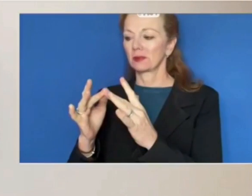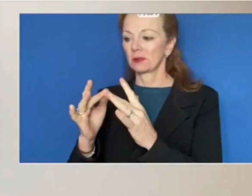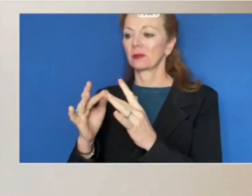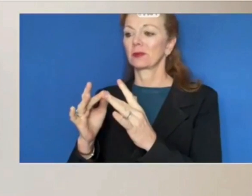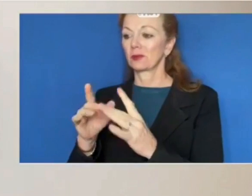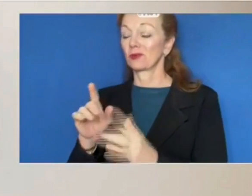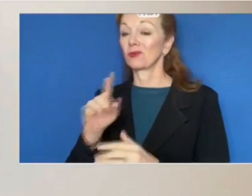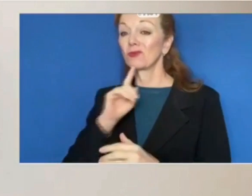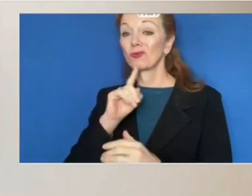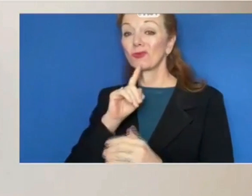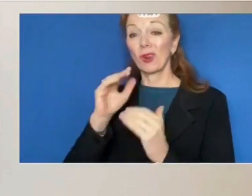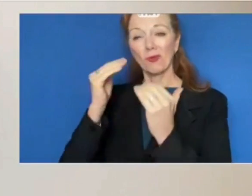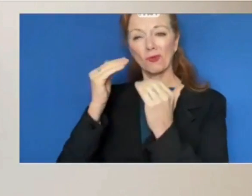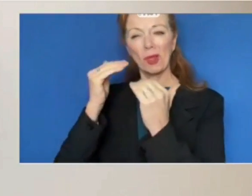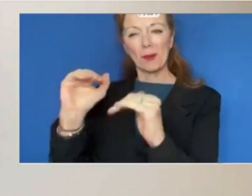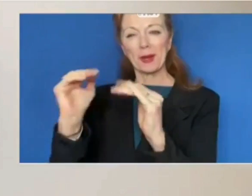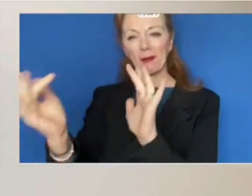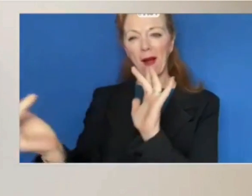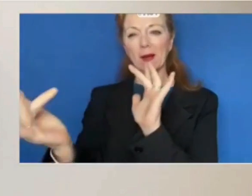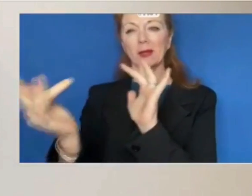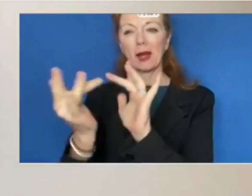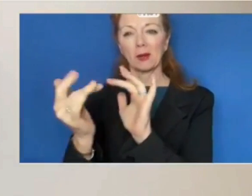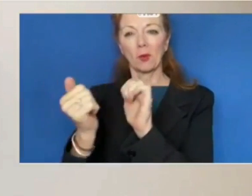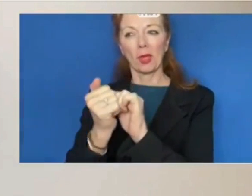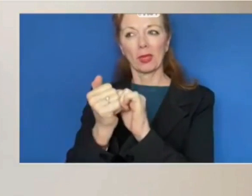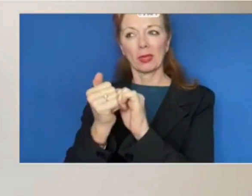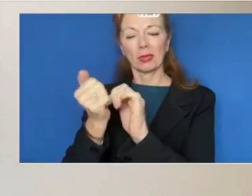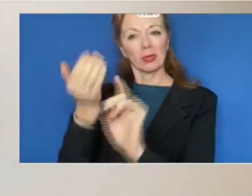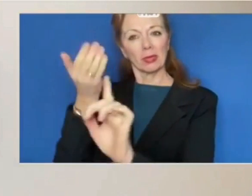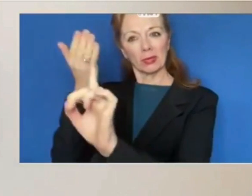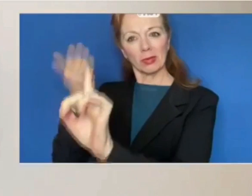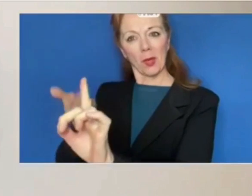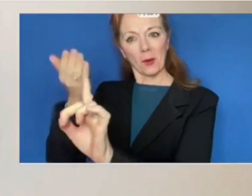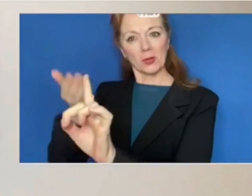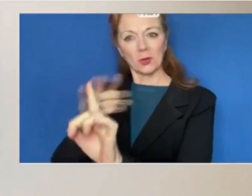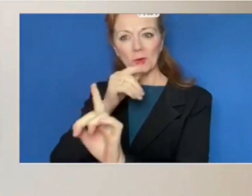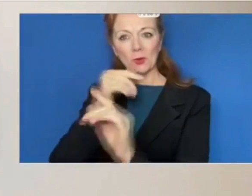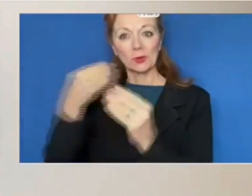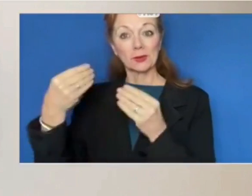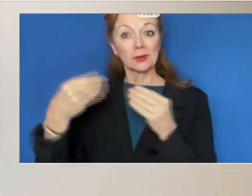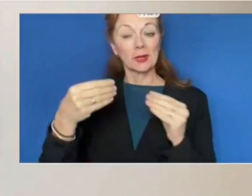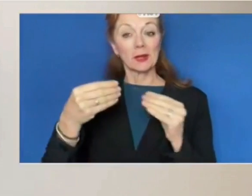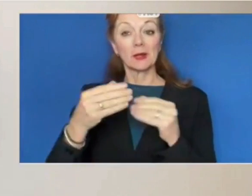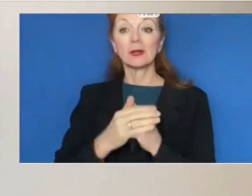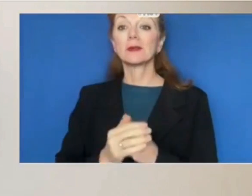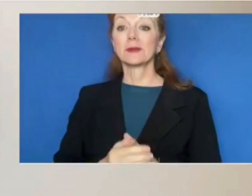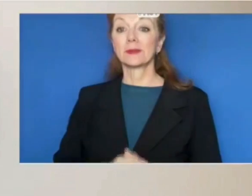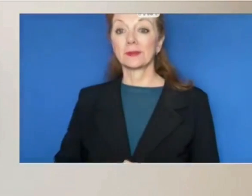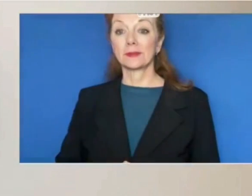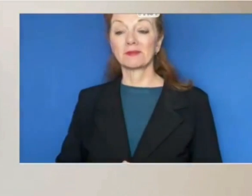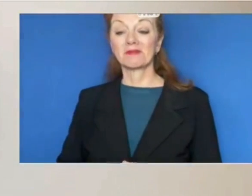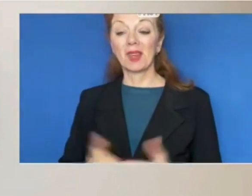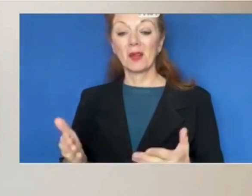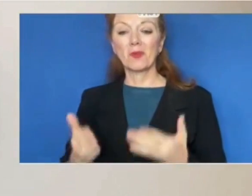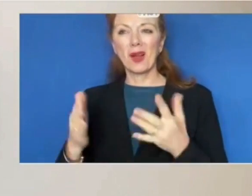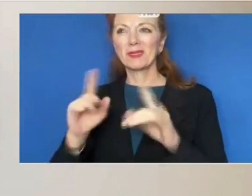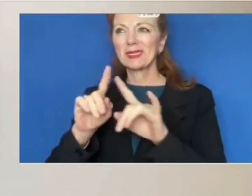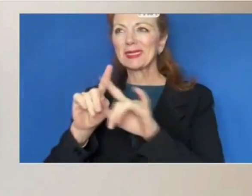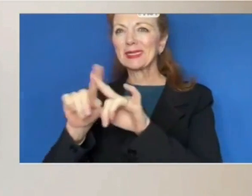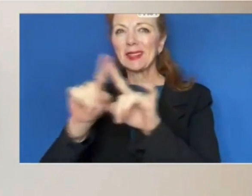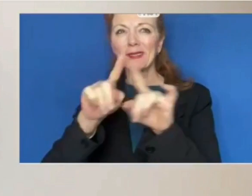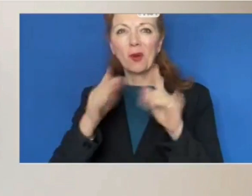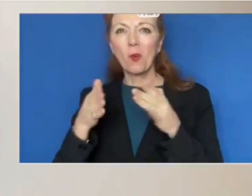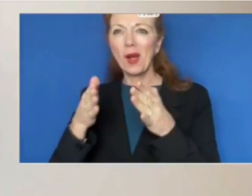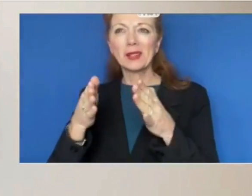limited contact with the actual vendors, which provides multiple avenues for fraudulent